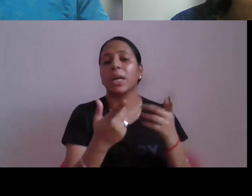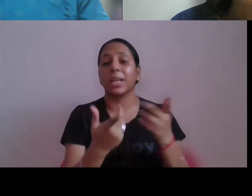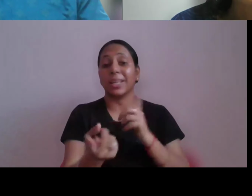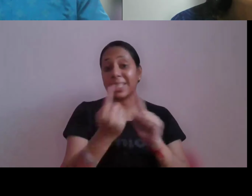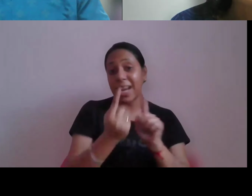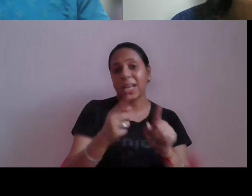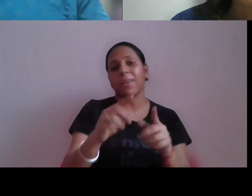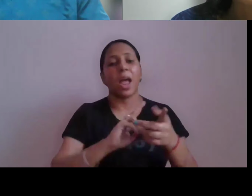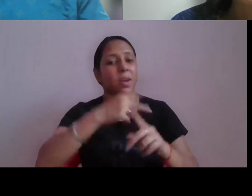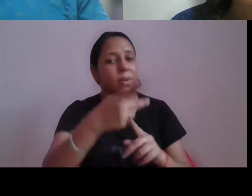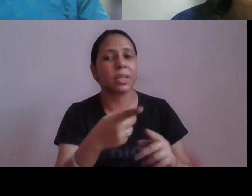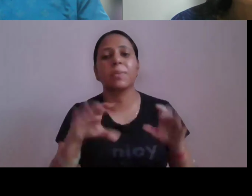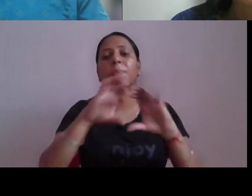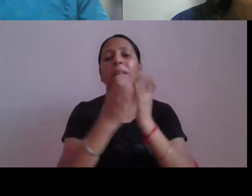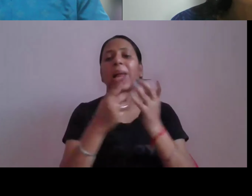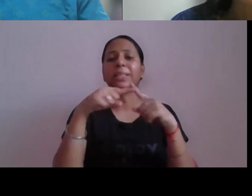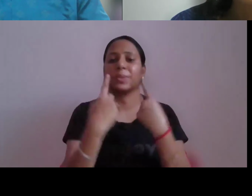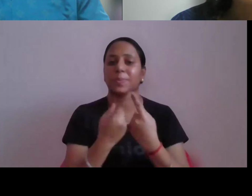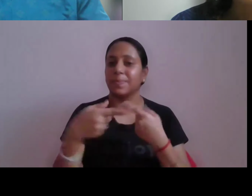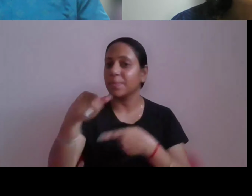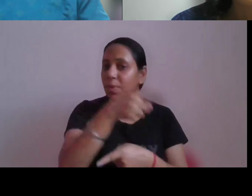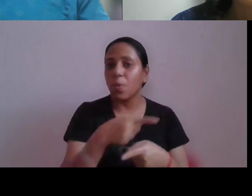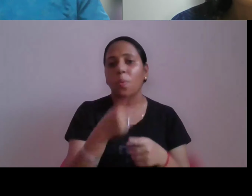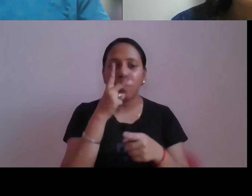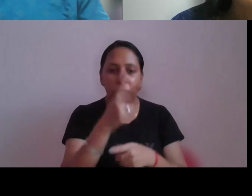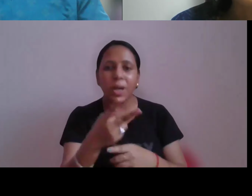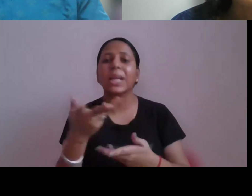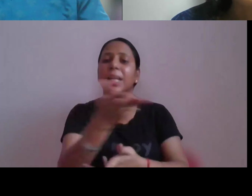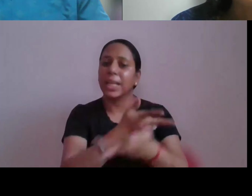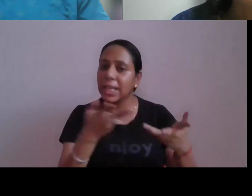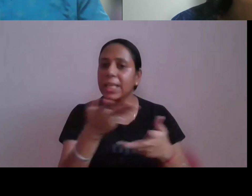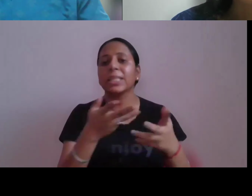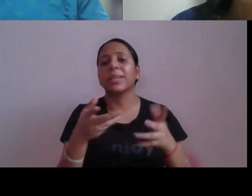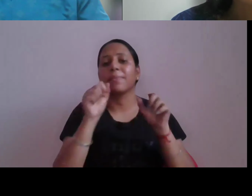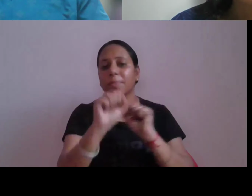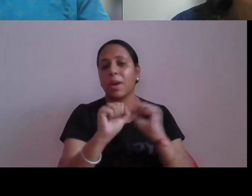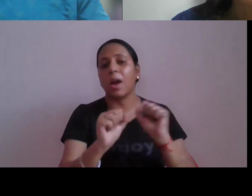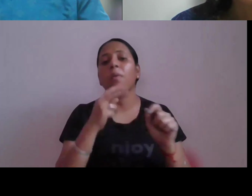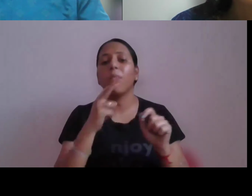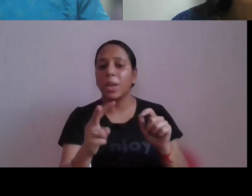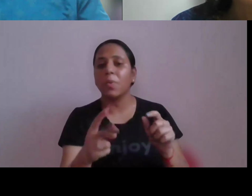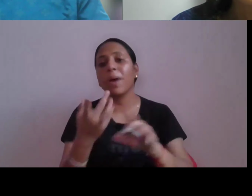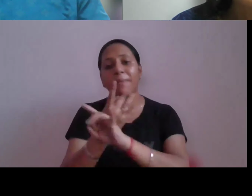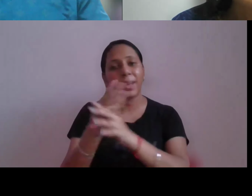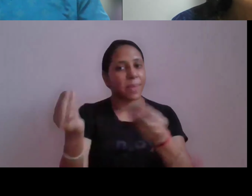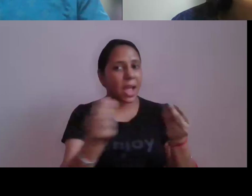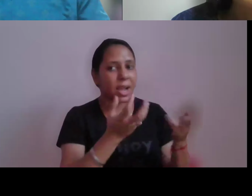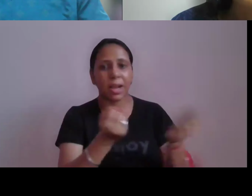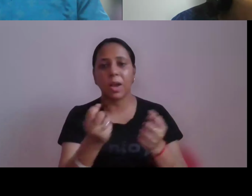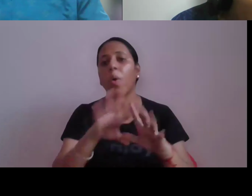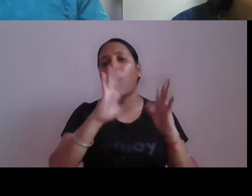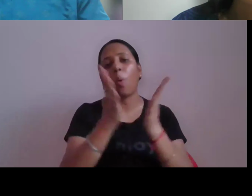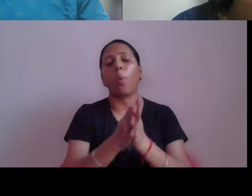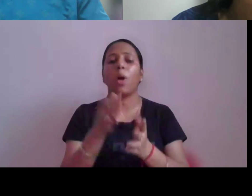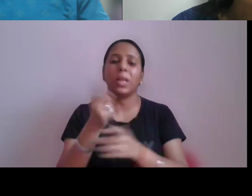part of your classrooms. We look forward to engaging discussions and valuable takeaways from all our participants as well.